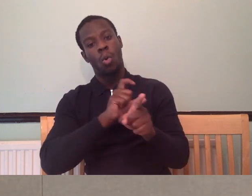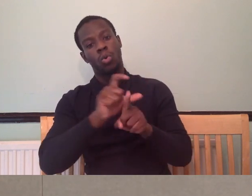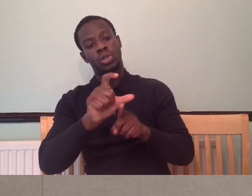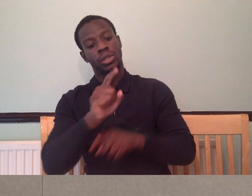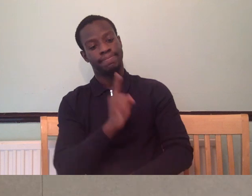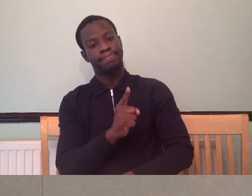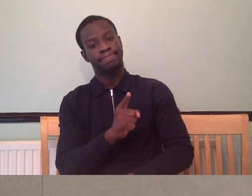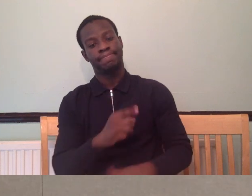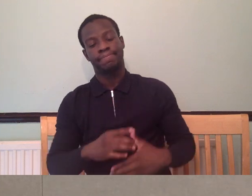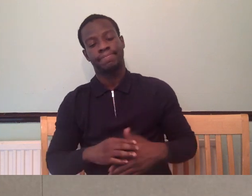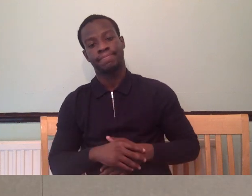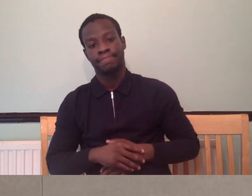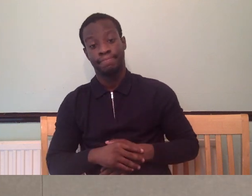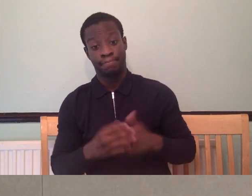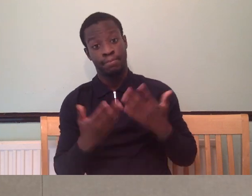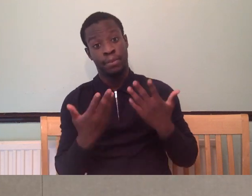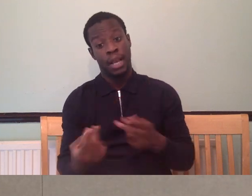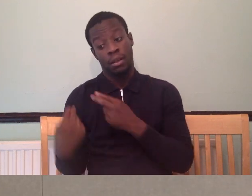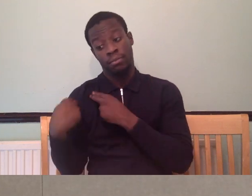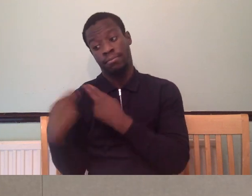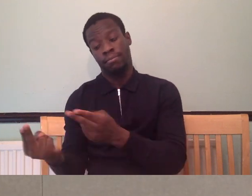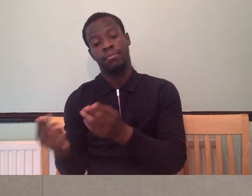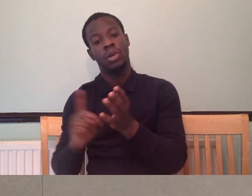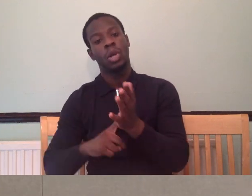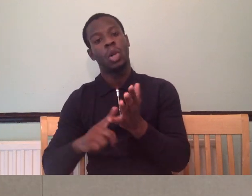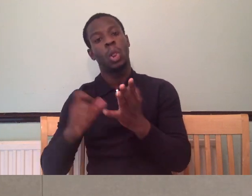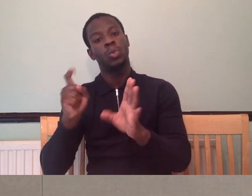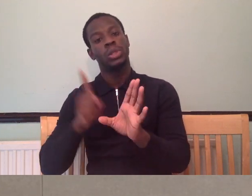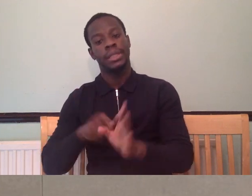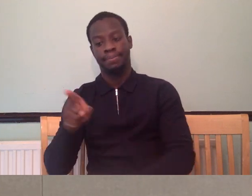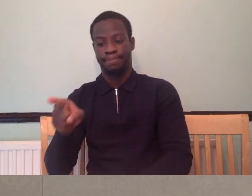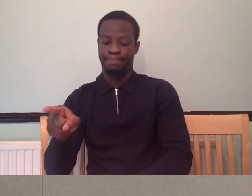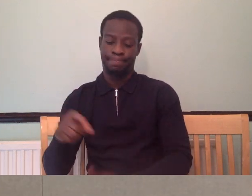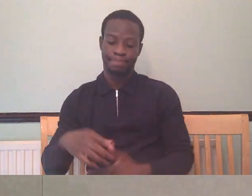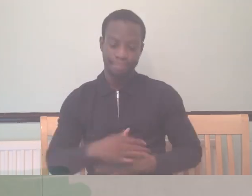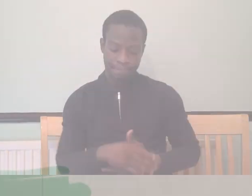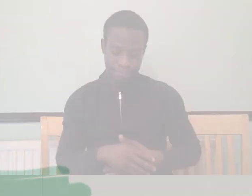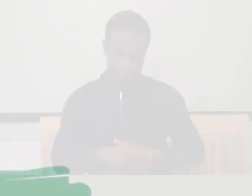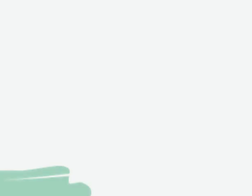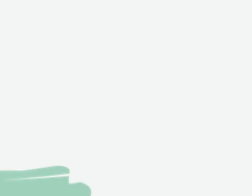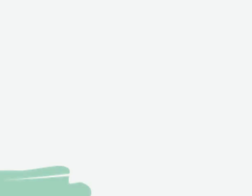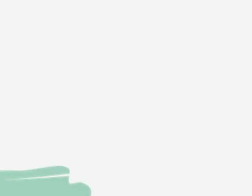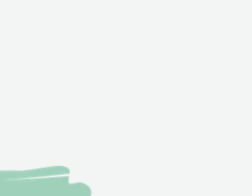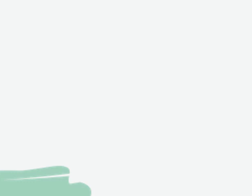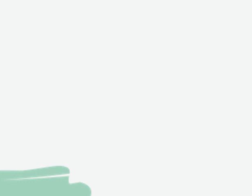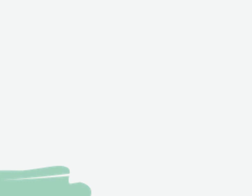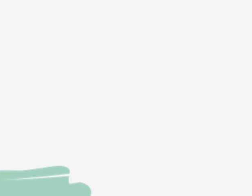there. And now I'm going to hand over to Lucy Newton. Thanks, Lucy.